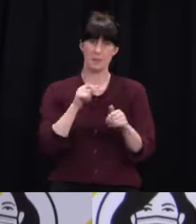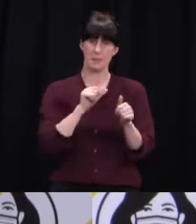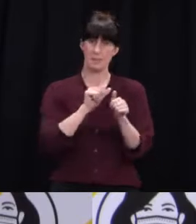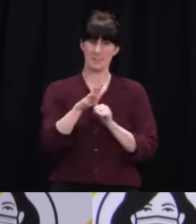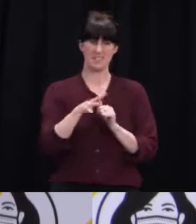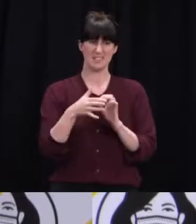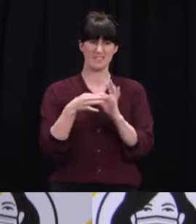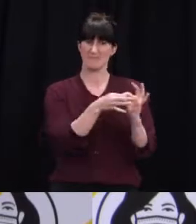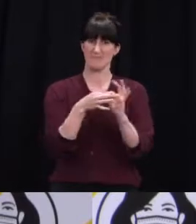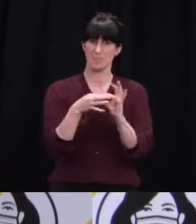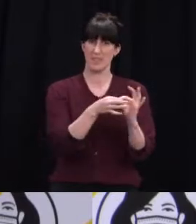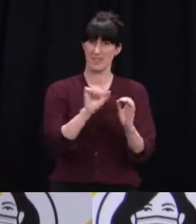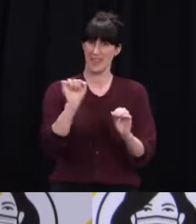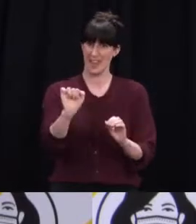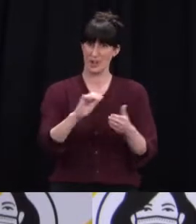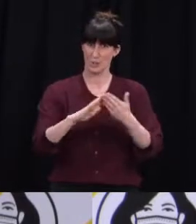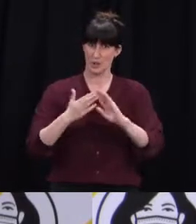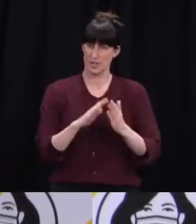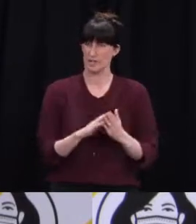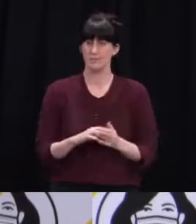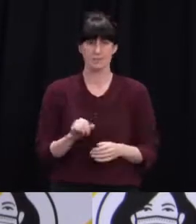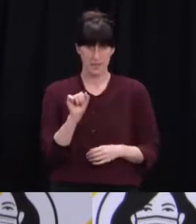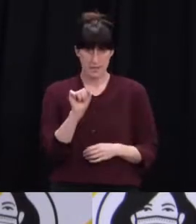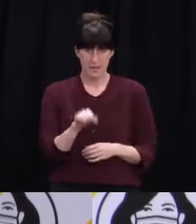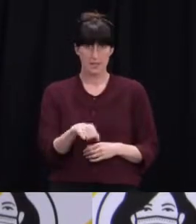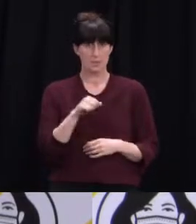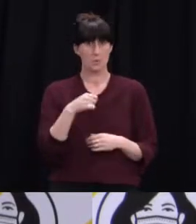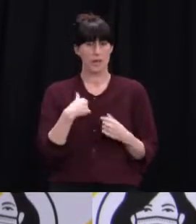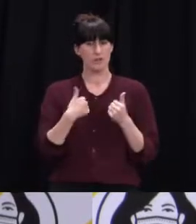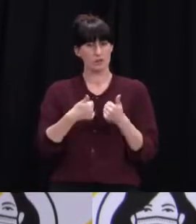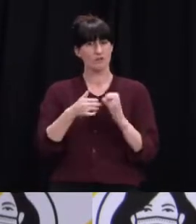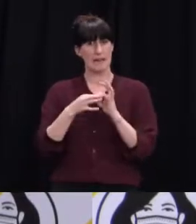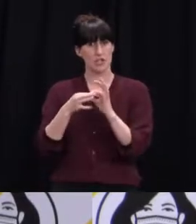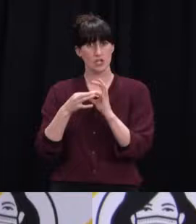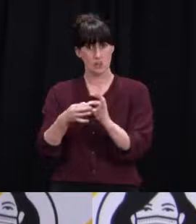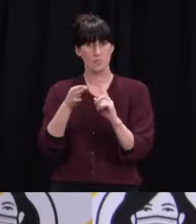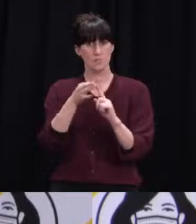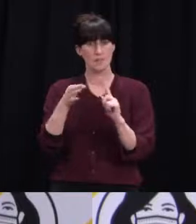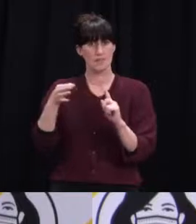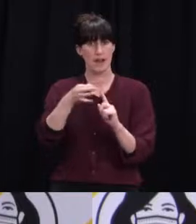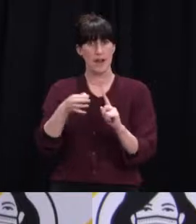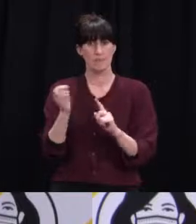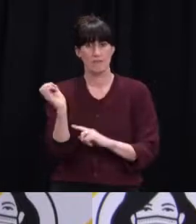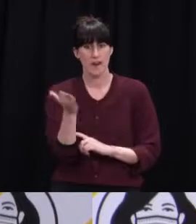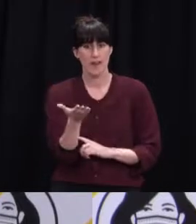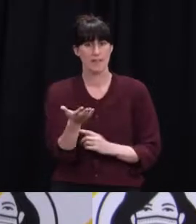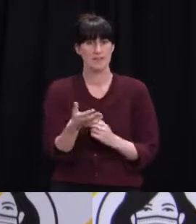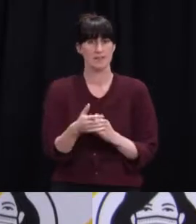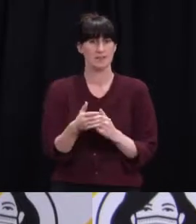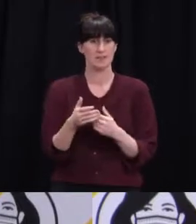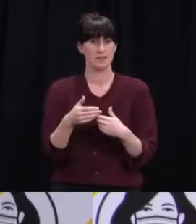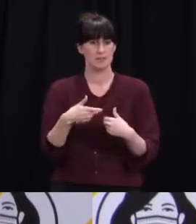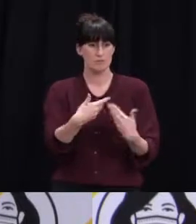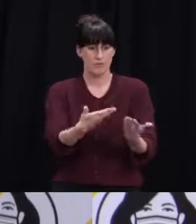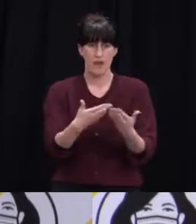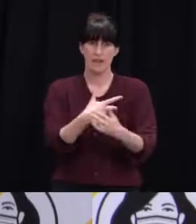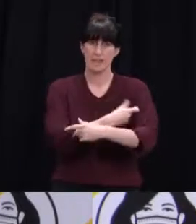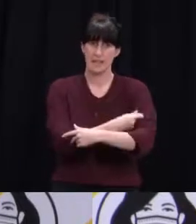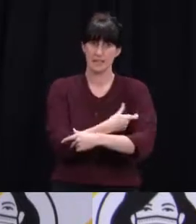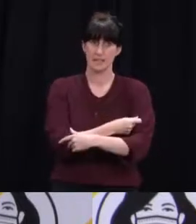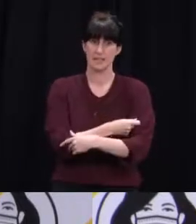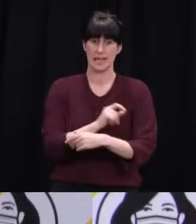that they know how? Oh, I can absolutely confirm that we have good relationships with our Pacific health providers, our Māori health providers, and that